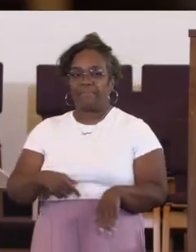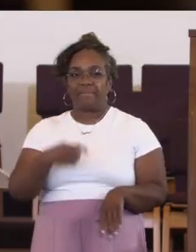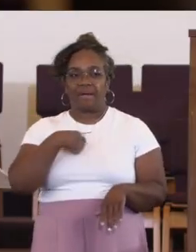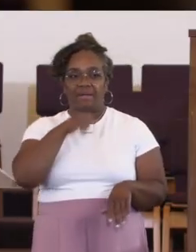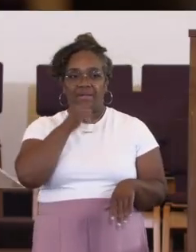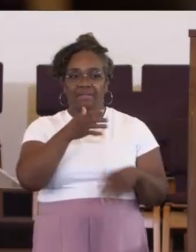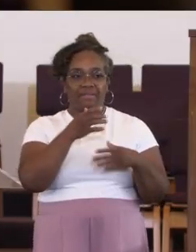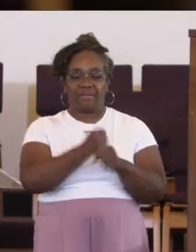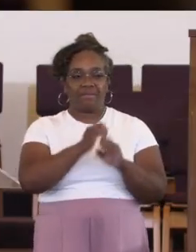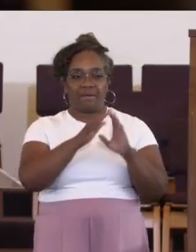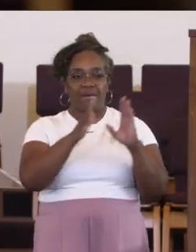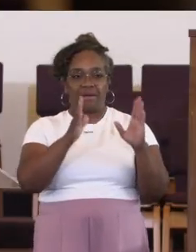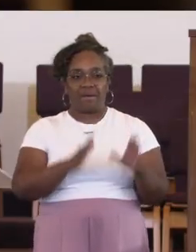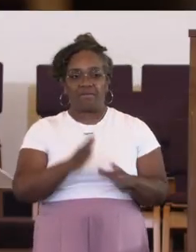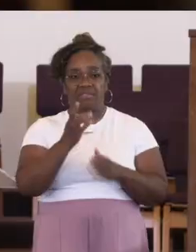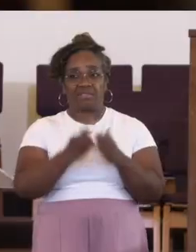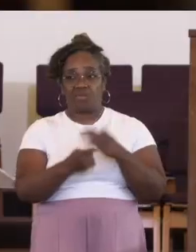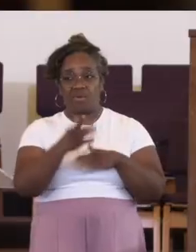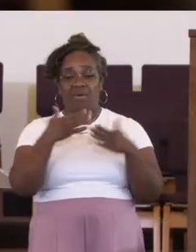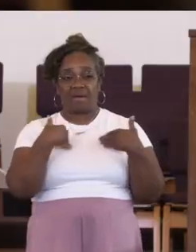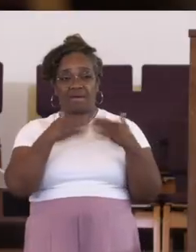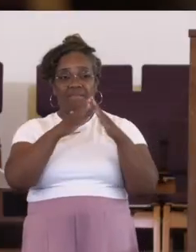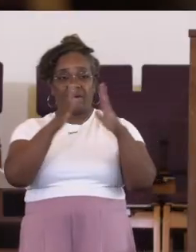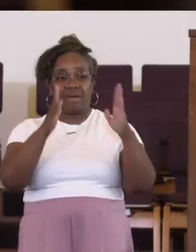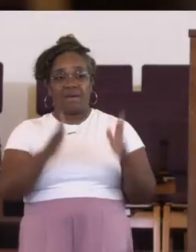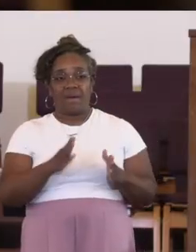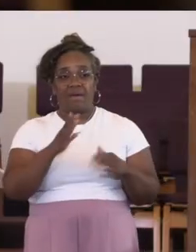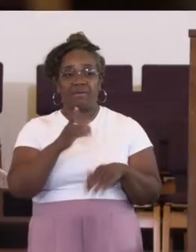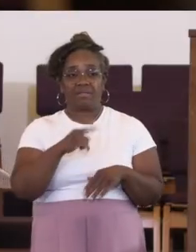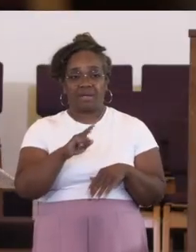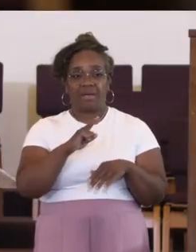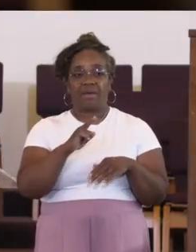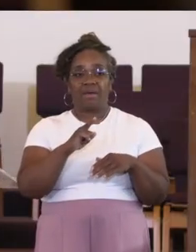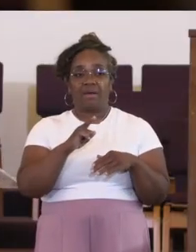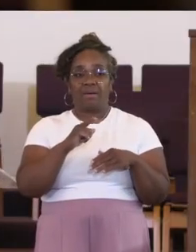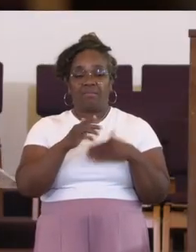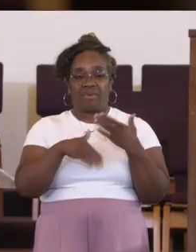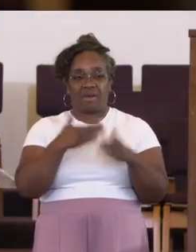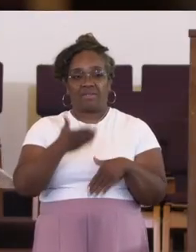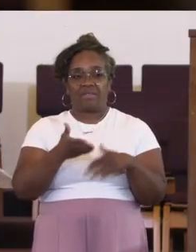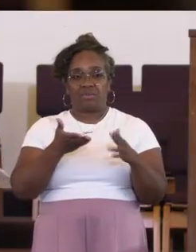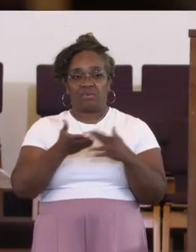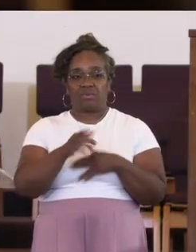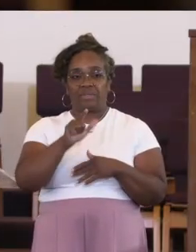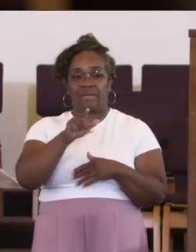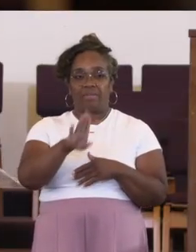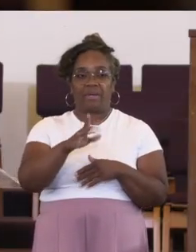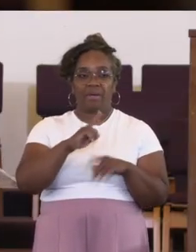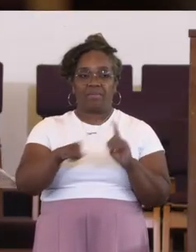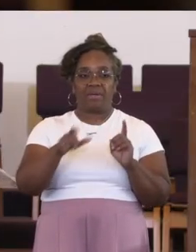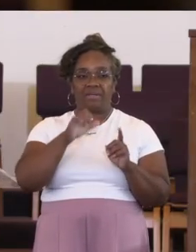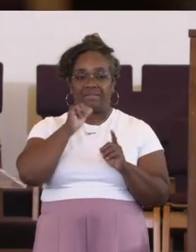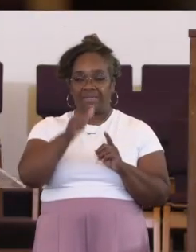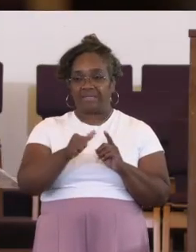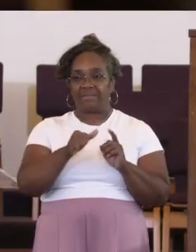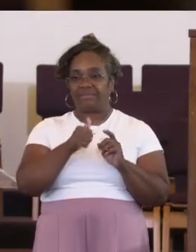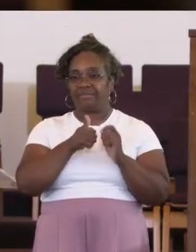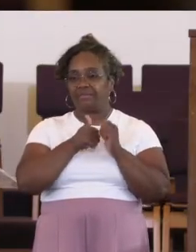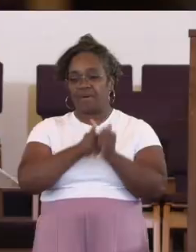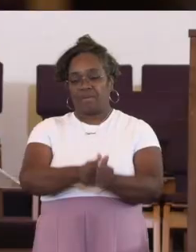have that house. Evidently, they went through the process to get it through the land bank. Okay. But they didn't keep up with the contract.